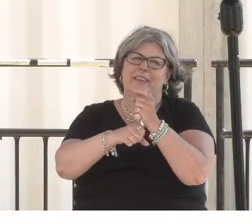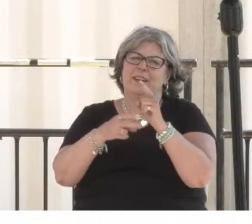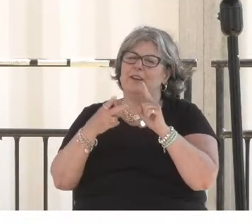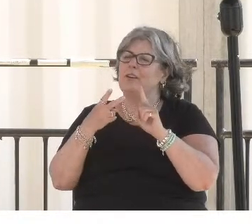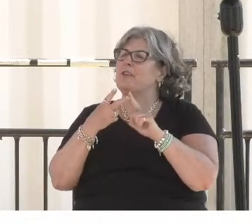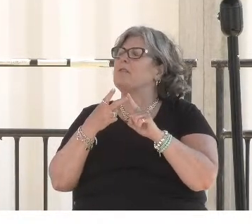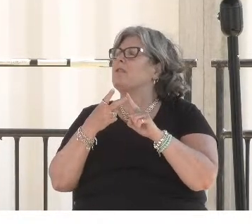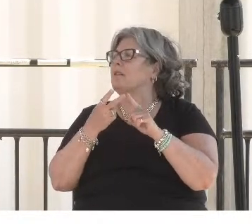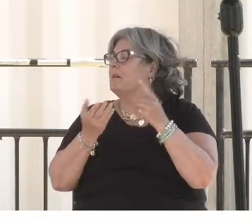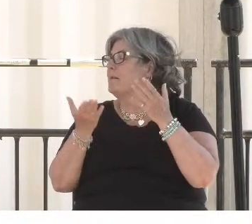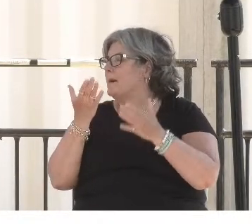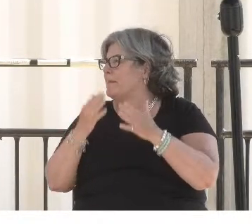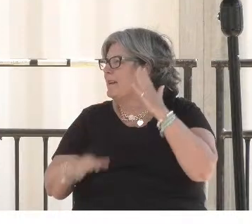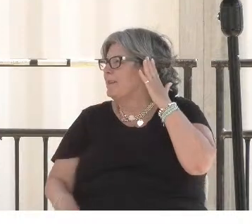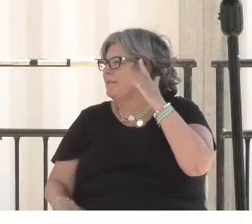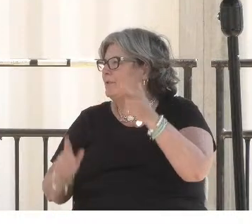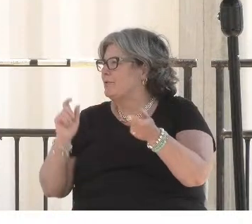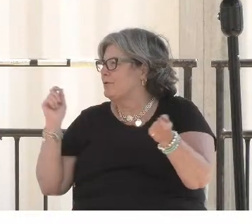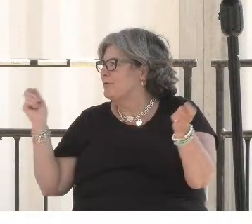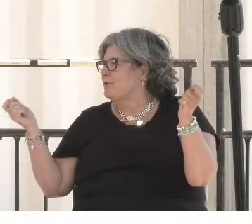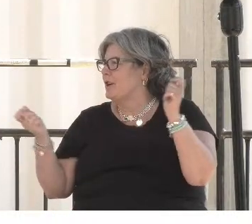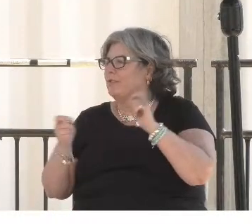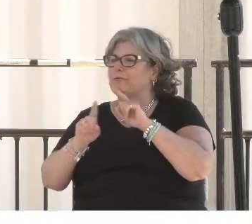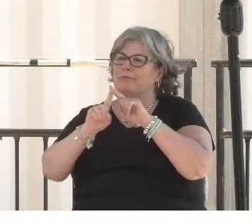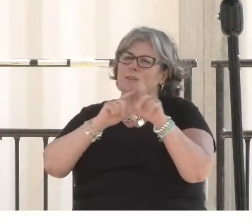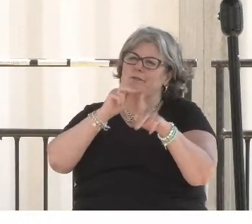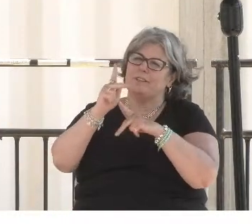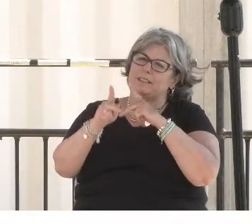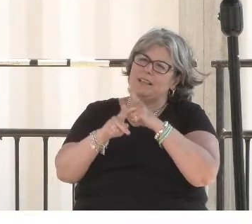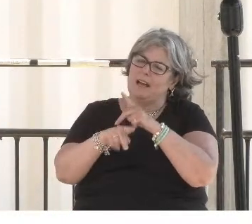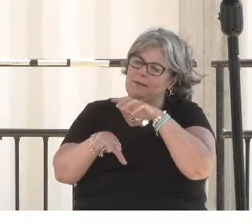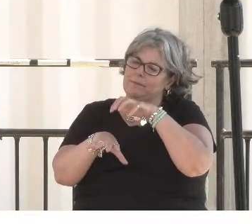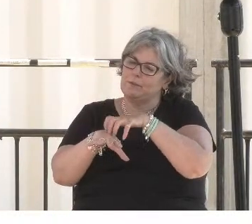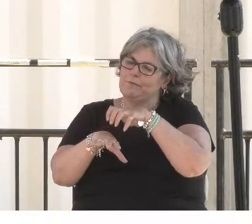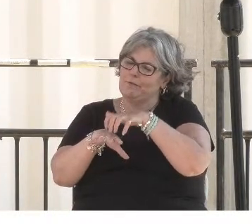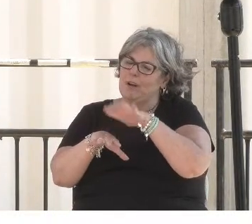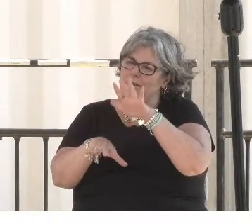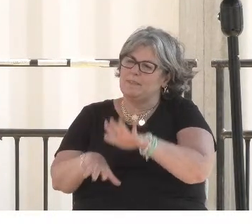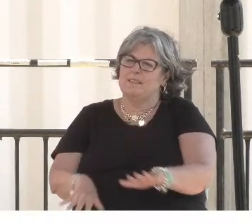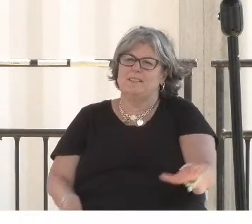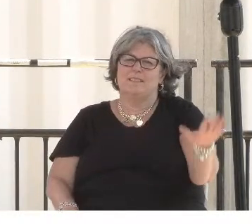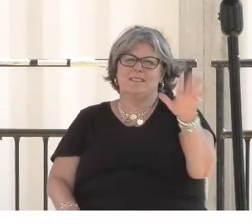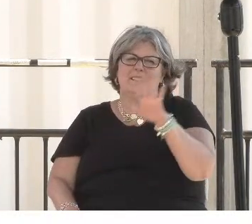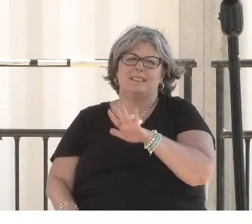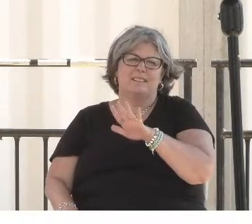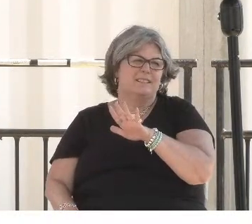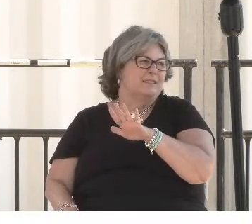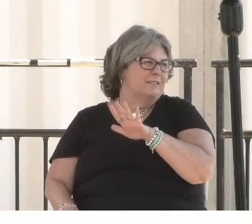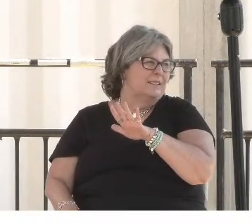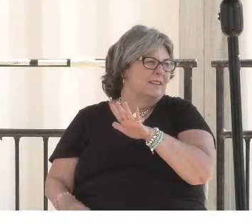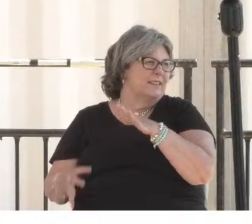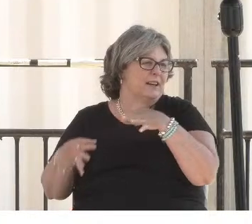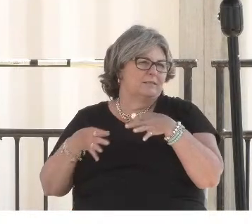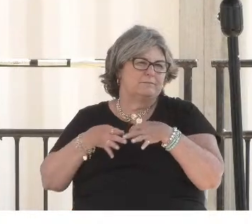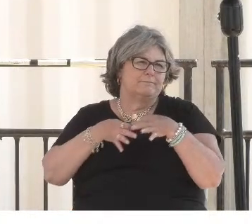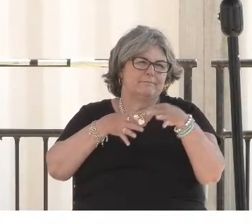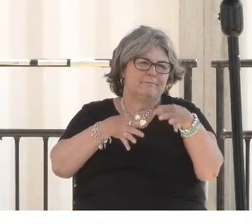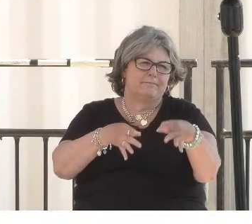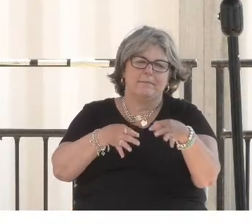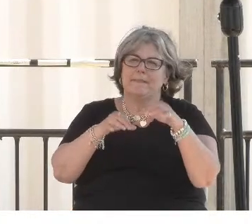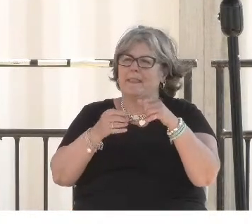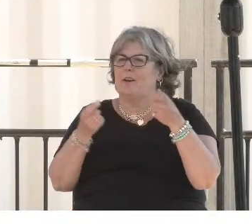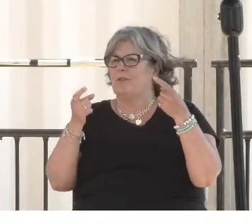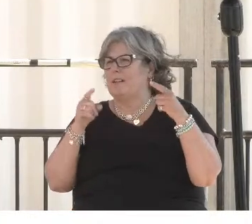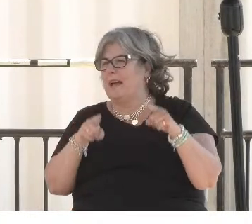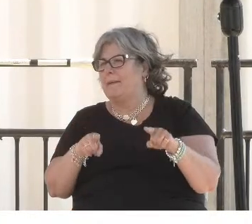could see us in the future maybe changing to different varieties of wine grapes that we grow in our area that ripen later. So that could definitely be